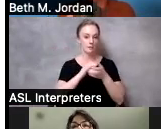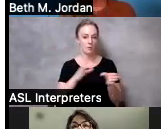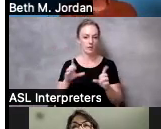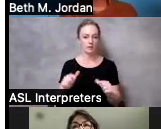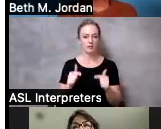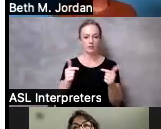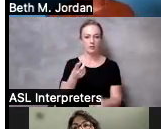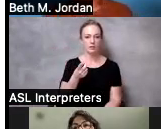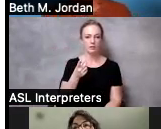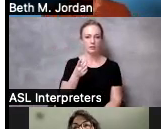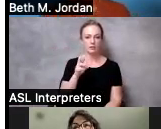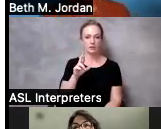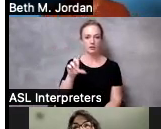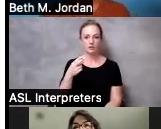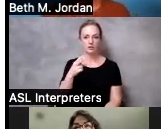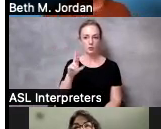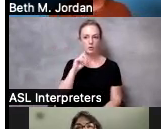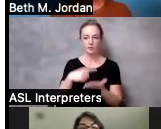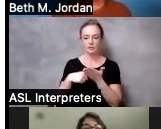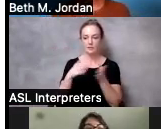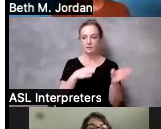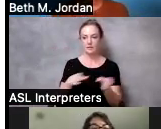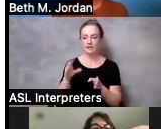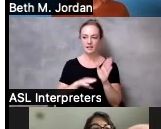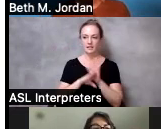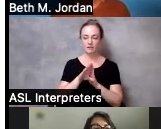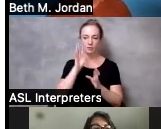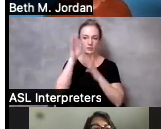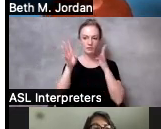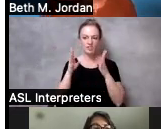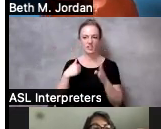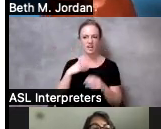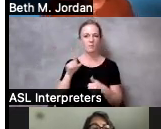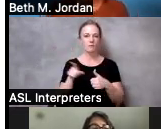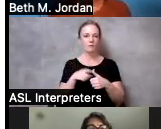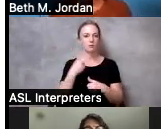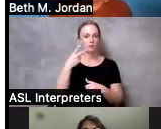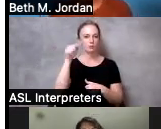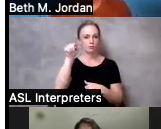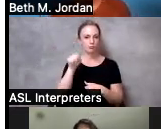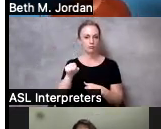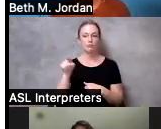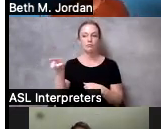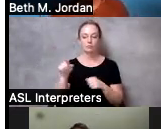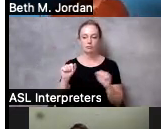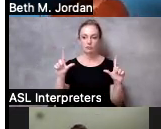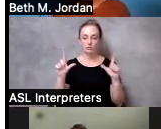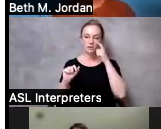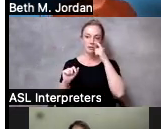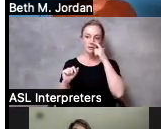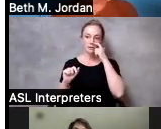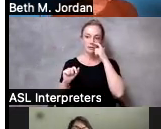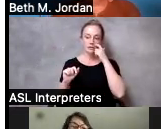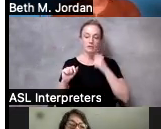and development innovations. Okay, I'll take the first 2 items here. So at the